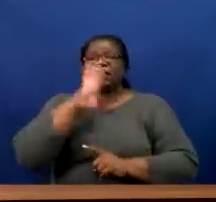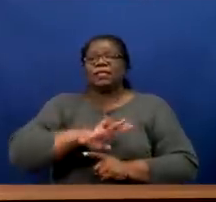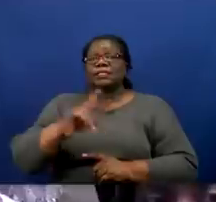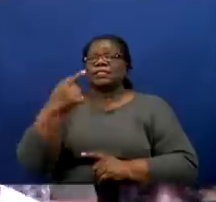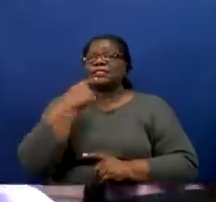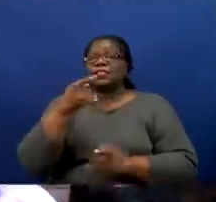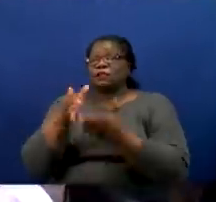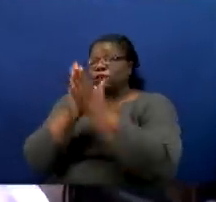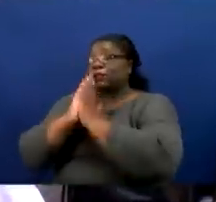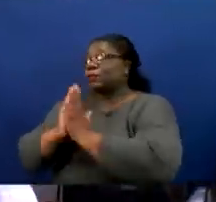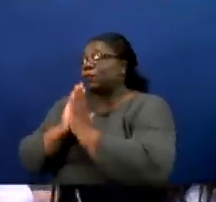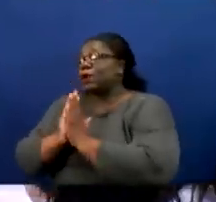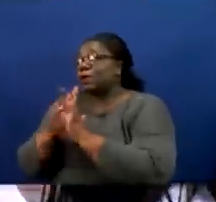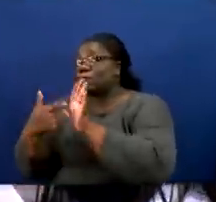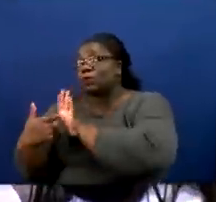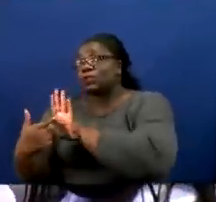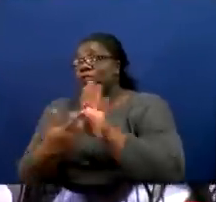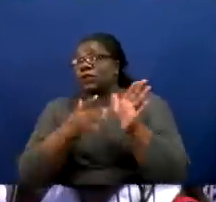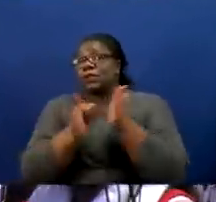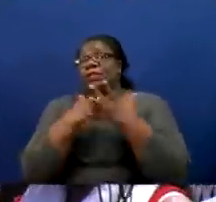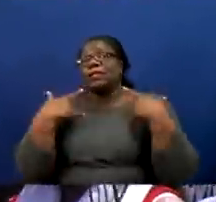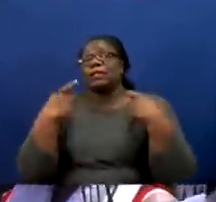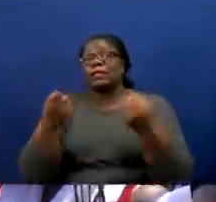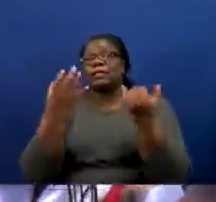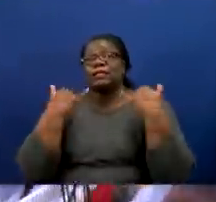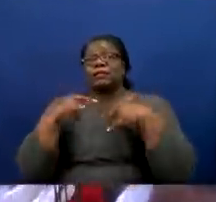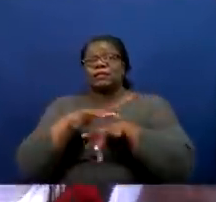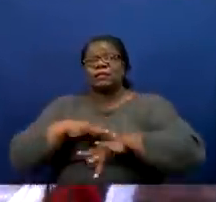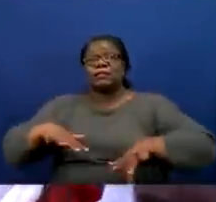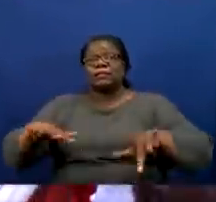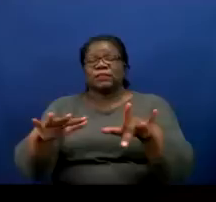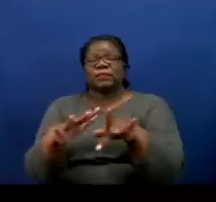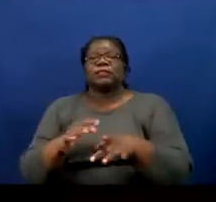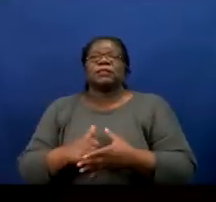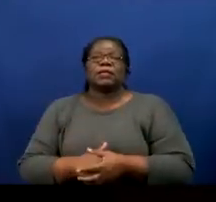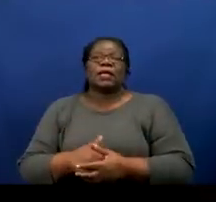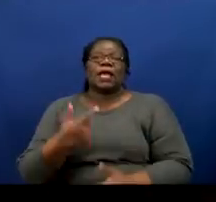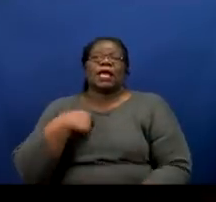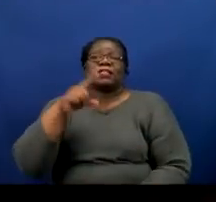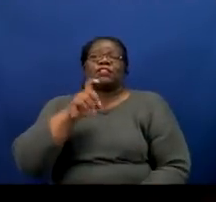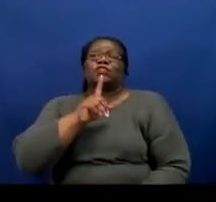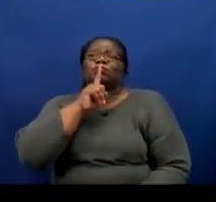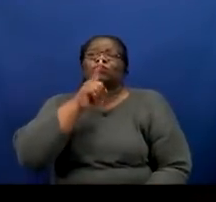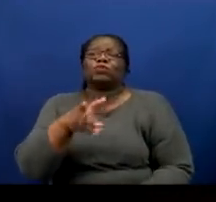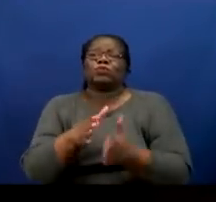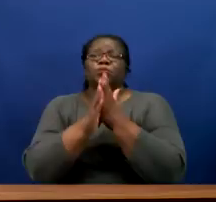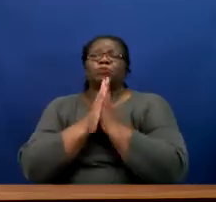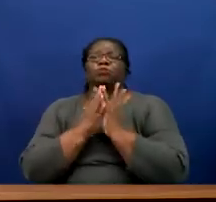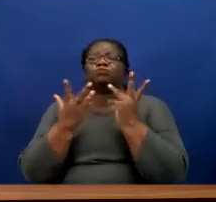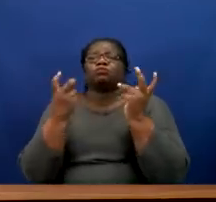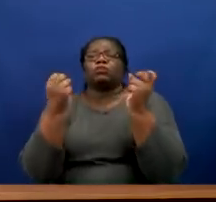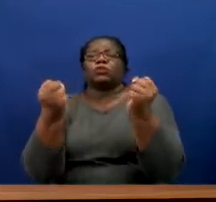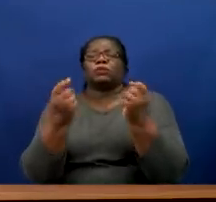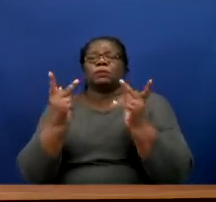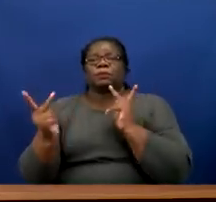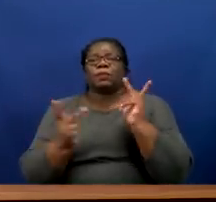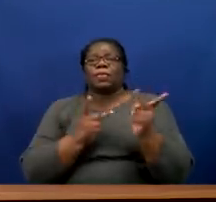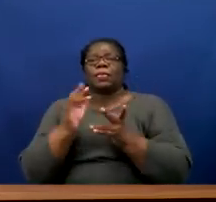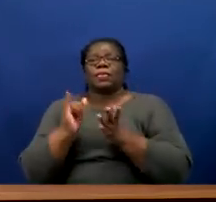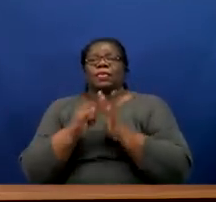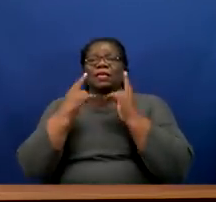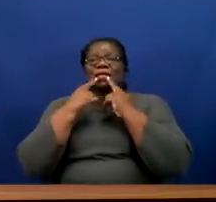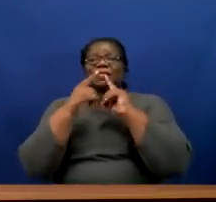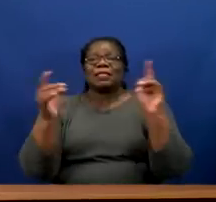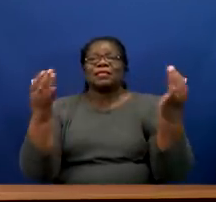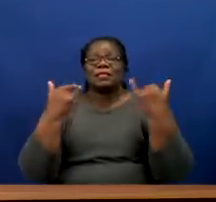I'm going to prove to you that I can heal this land. Now, child of God, I need some real prayer warriors now, because they just announced